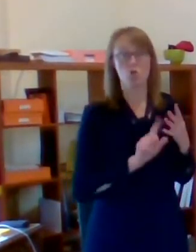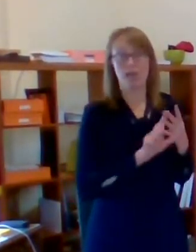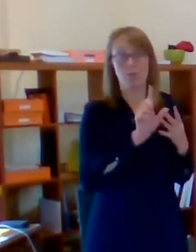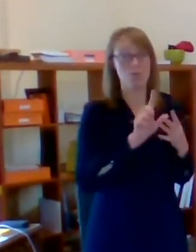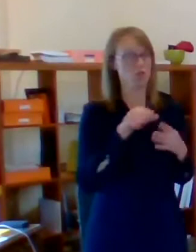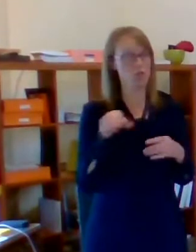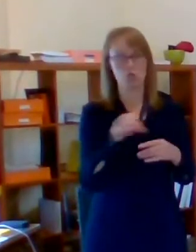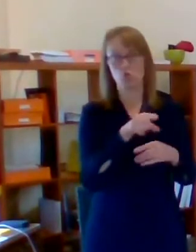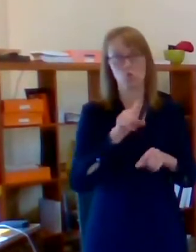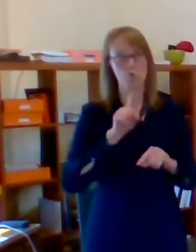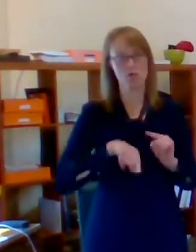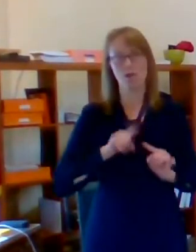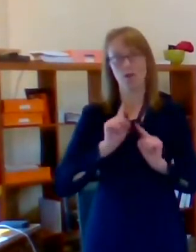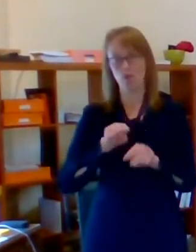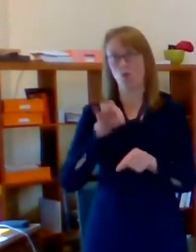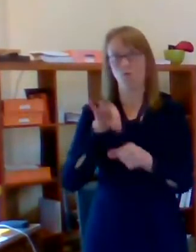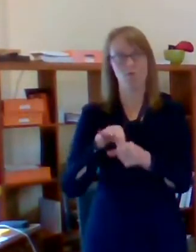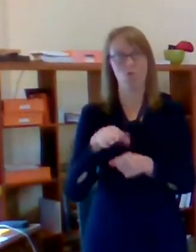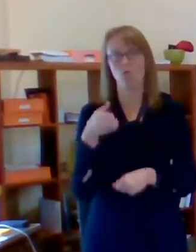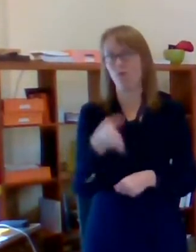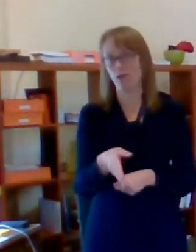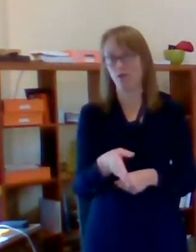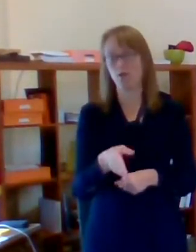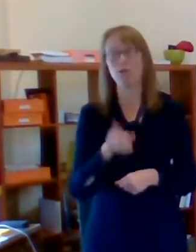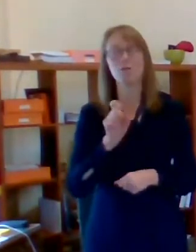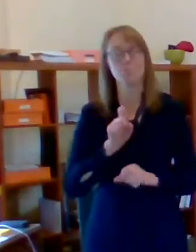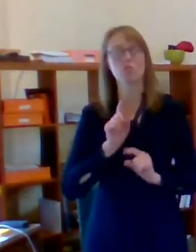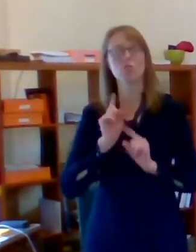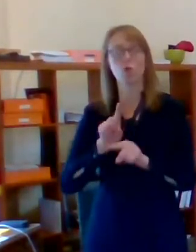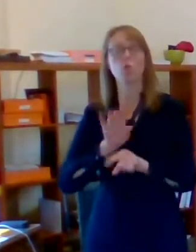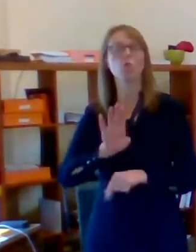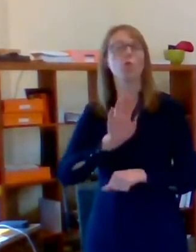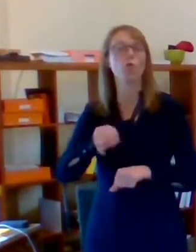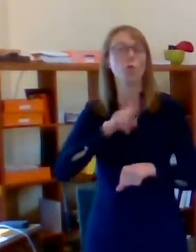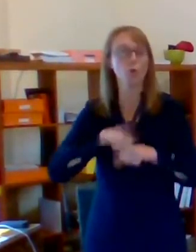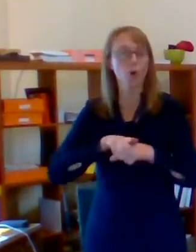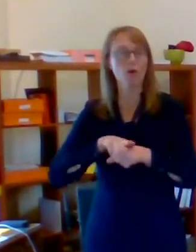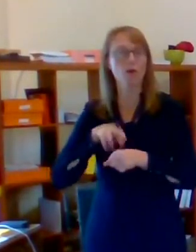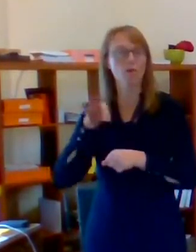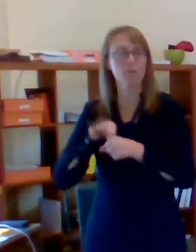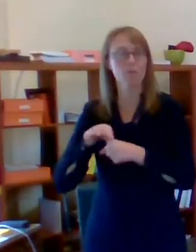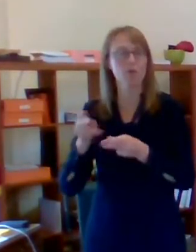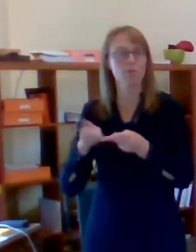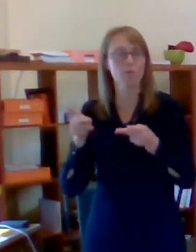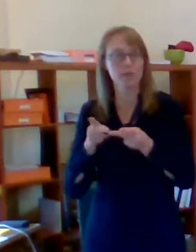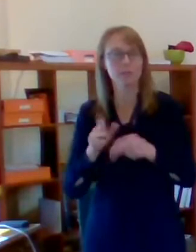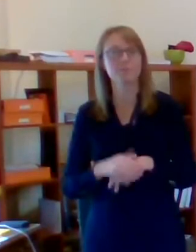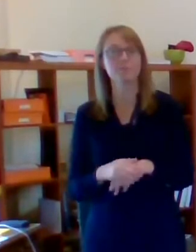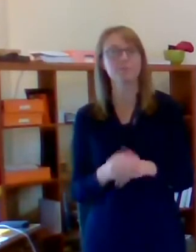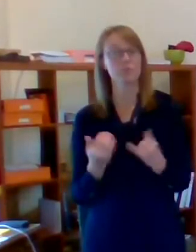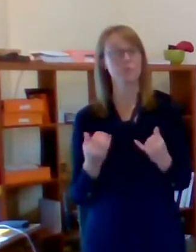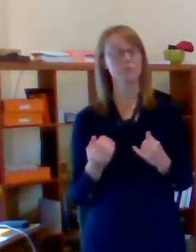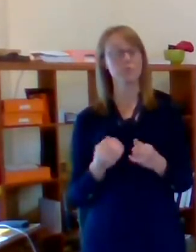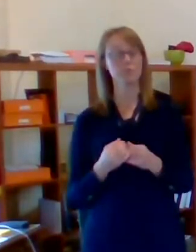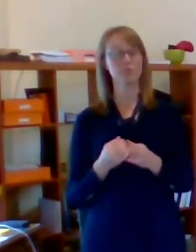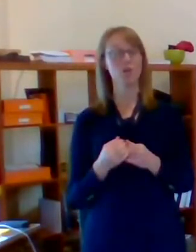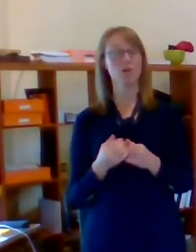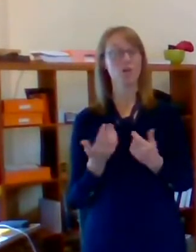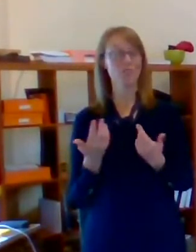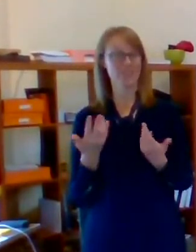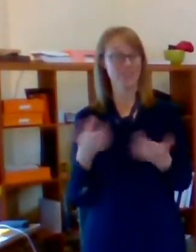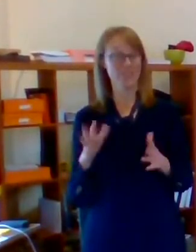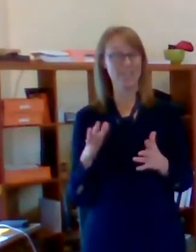vote at your normal polling place. The election board this year has sent out 2 cards. I've gotten both of them. The first card came